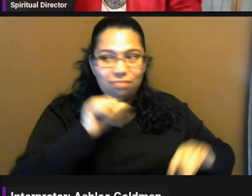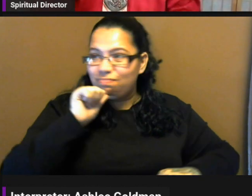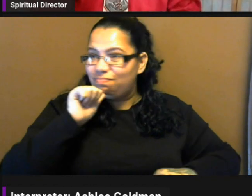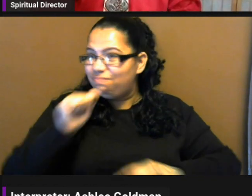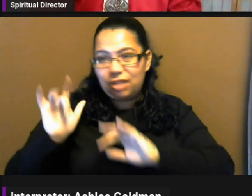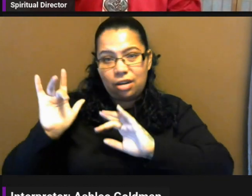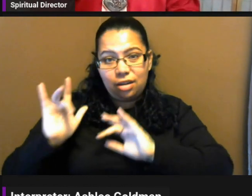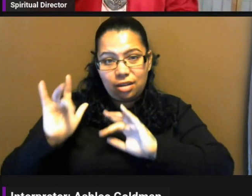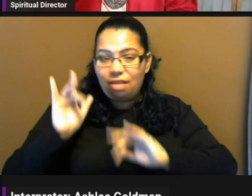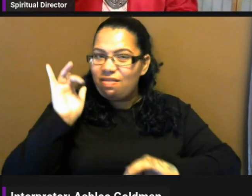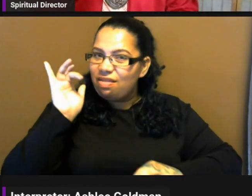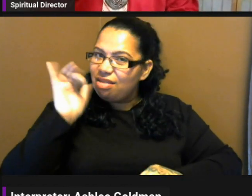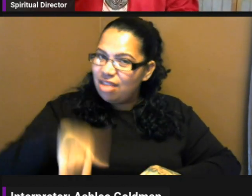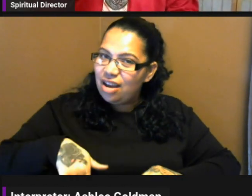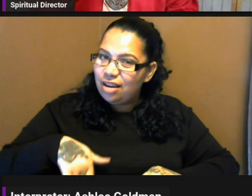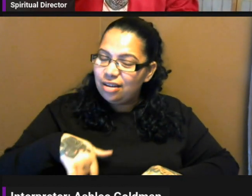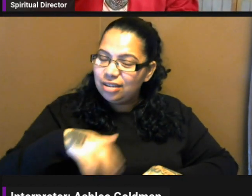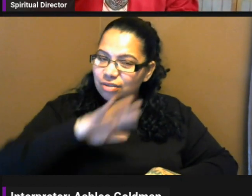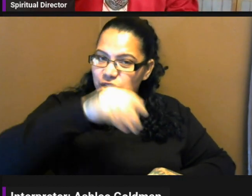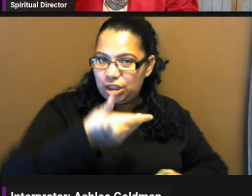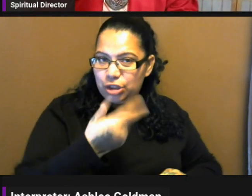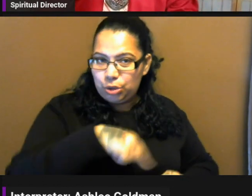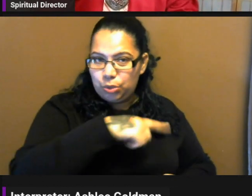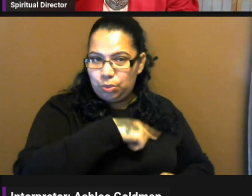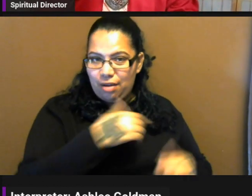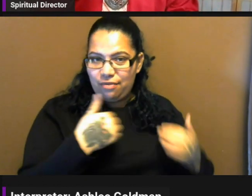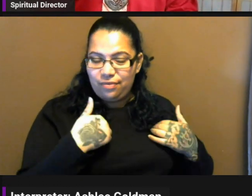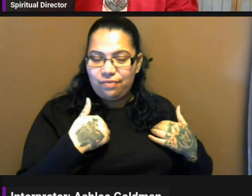inhumane, that is the invitation.